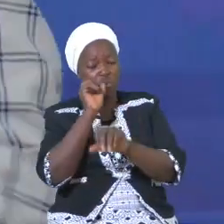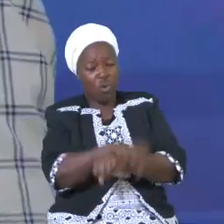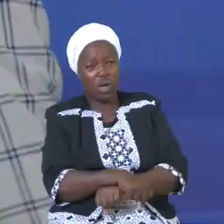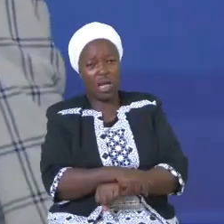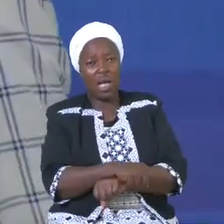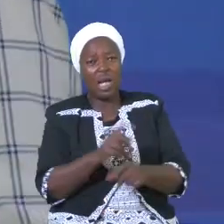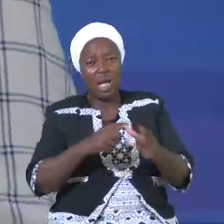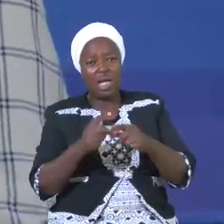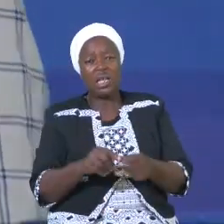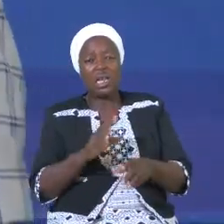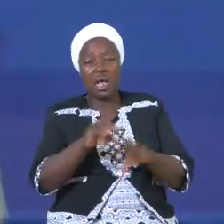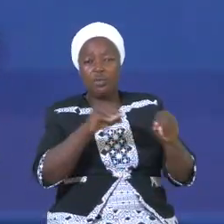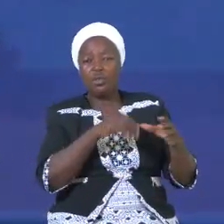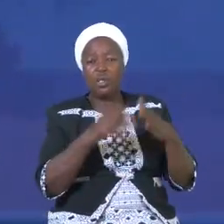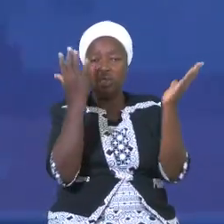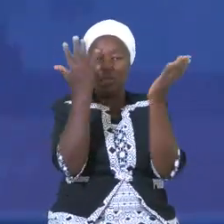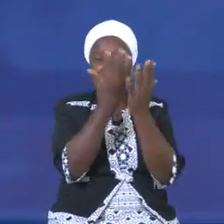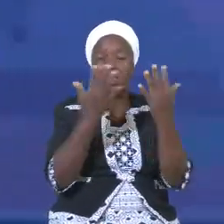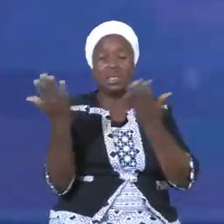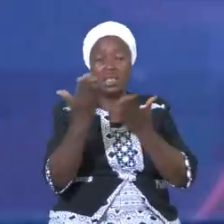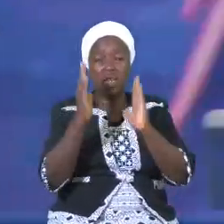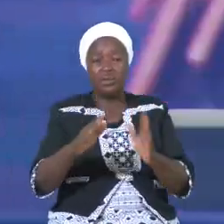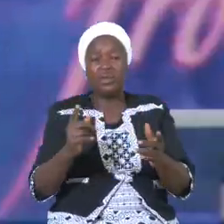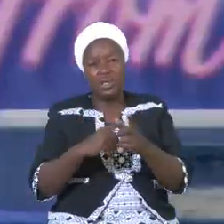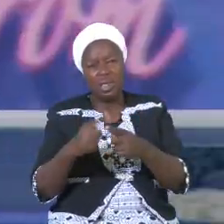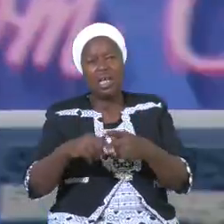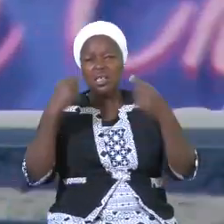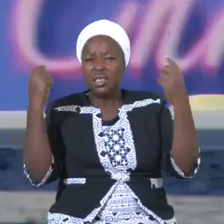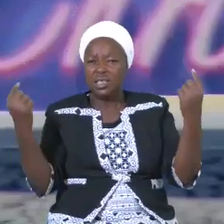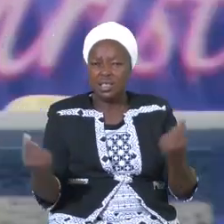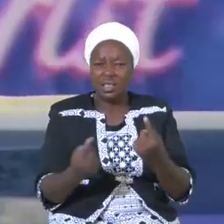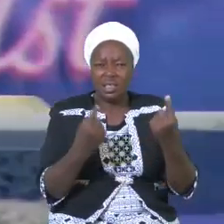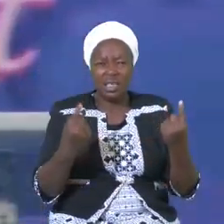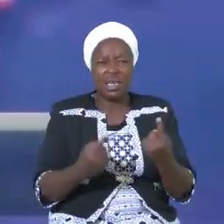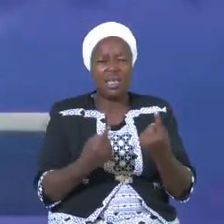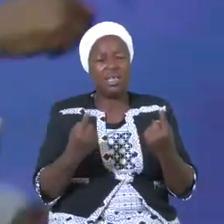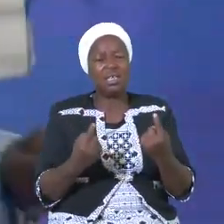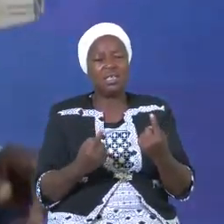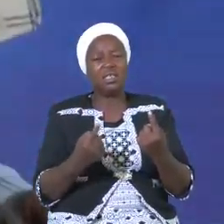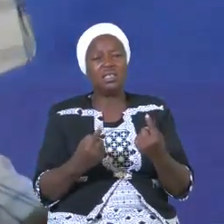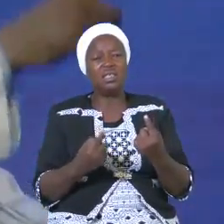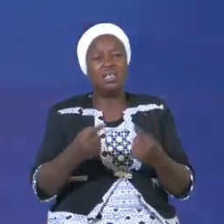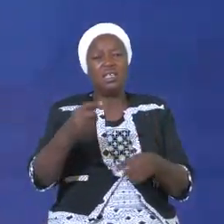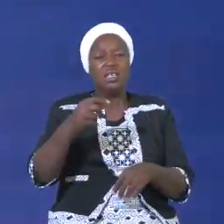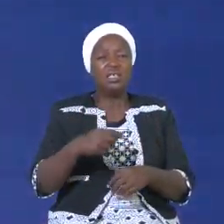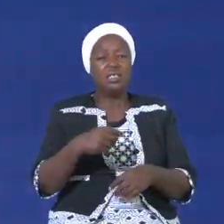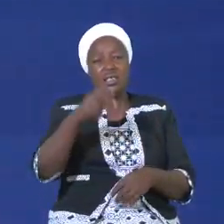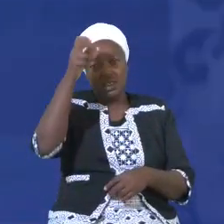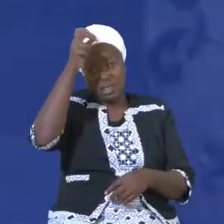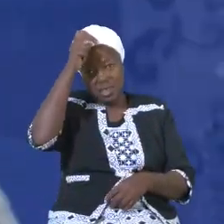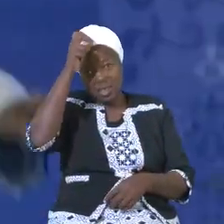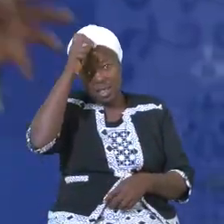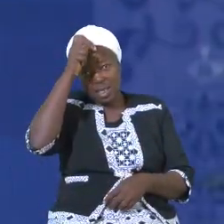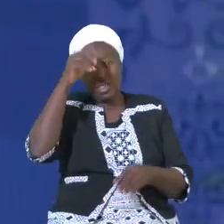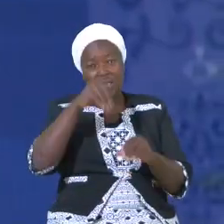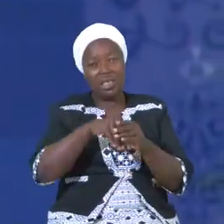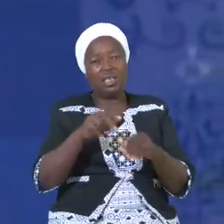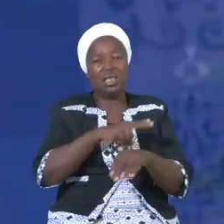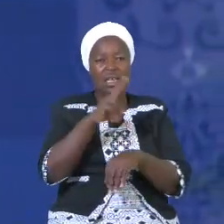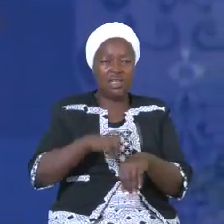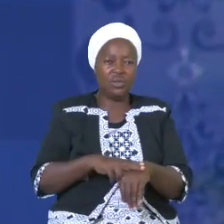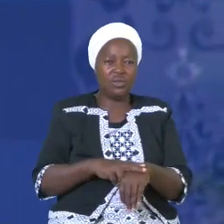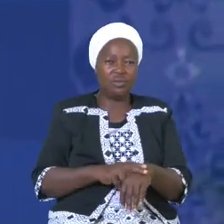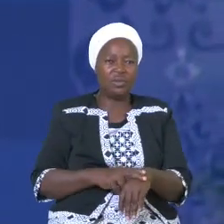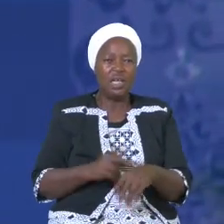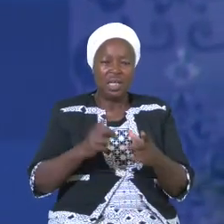enslave sin satan in nature but then you say i